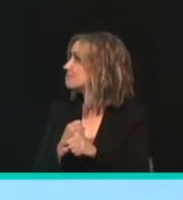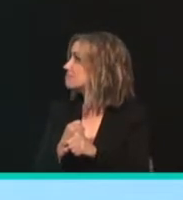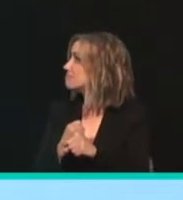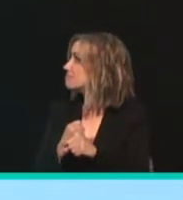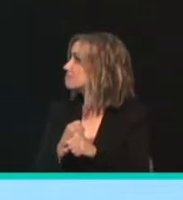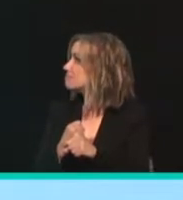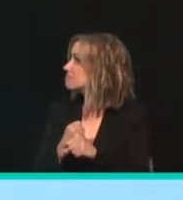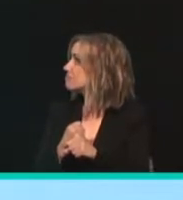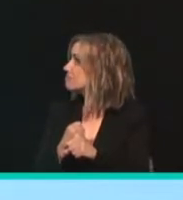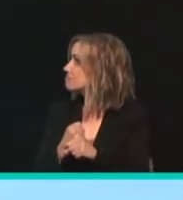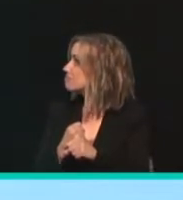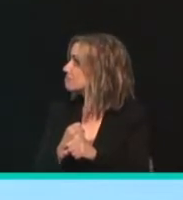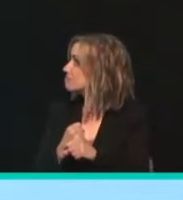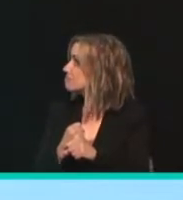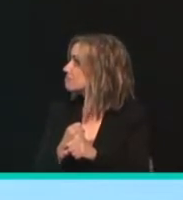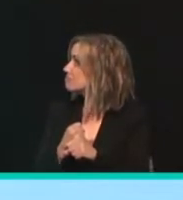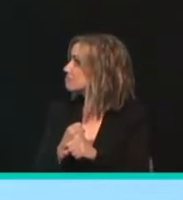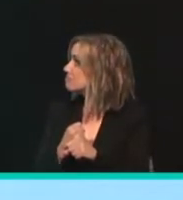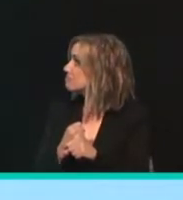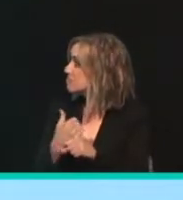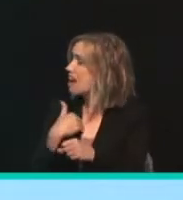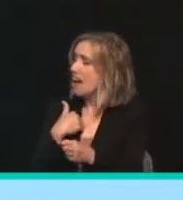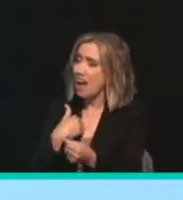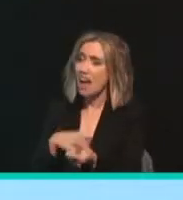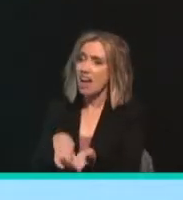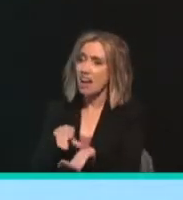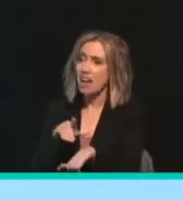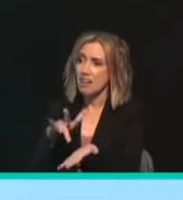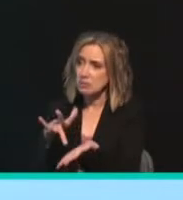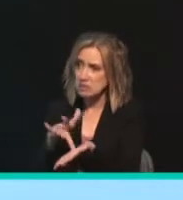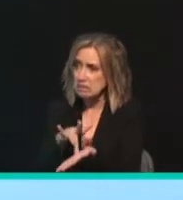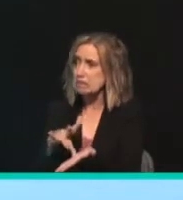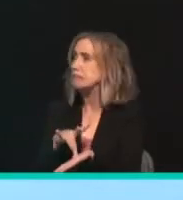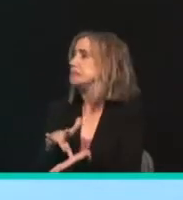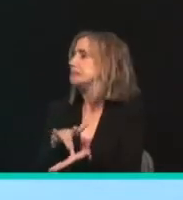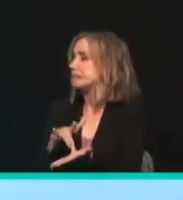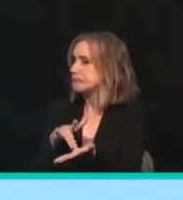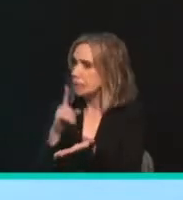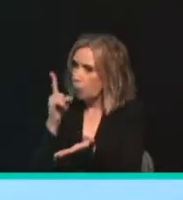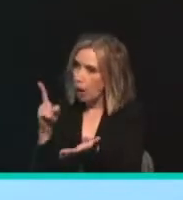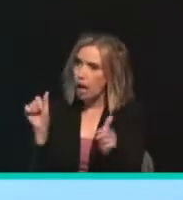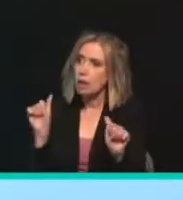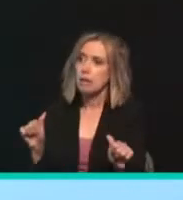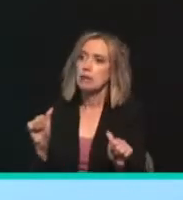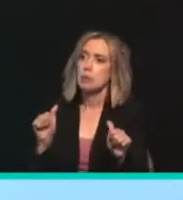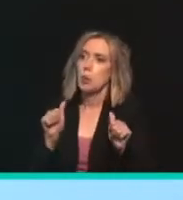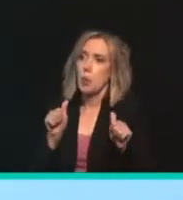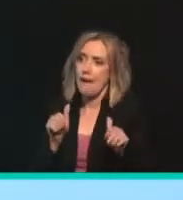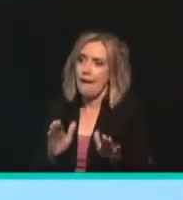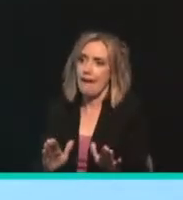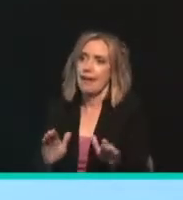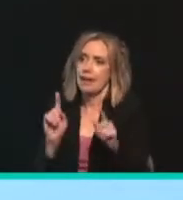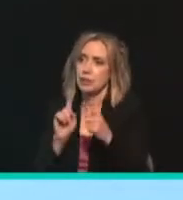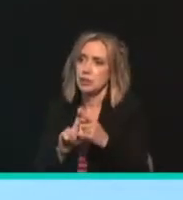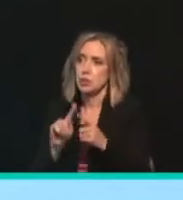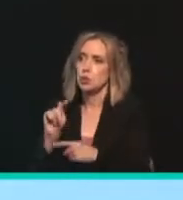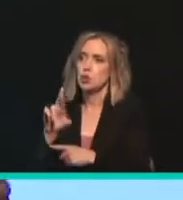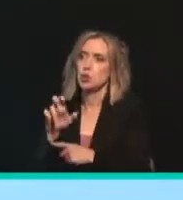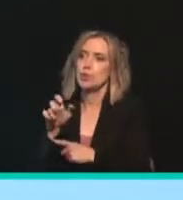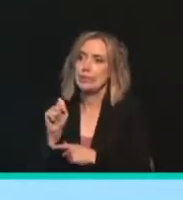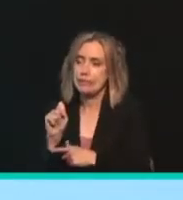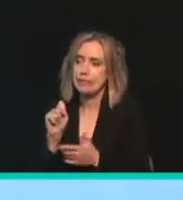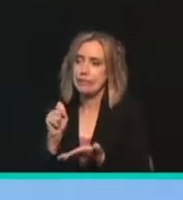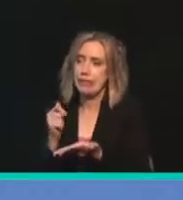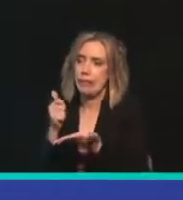the pharmacological treatment is one potential option. It